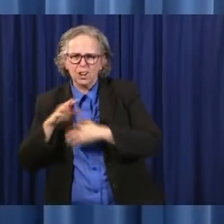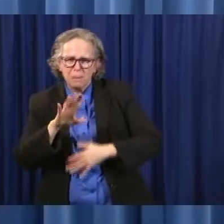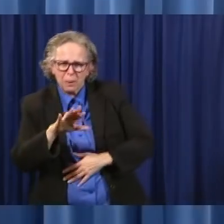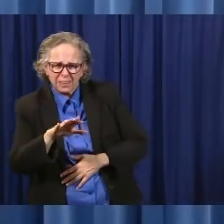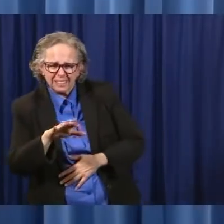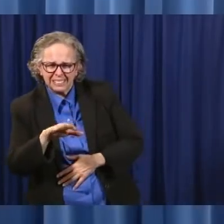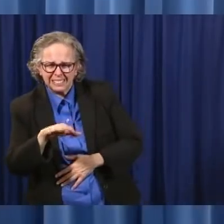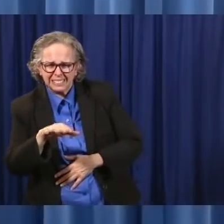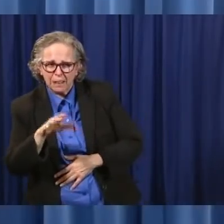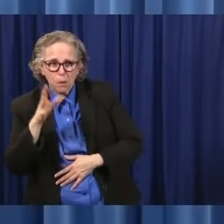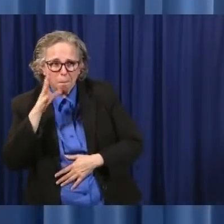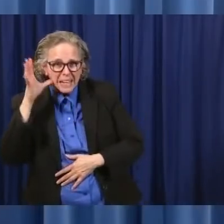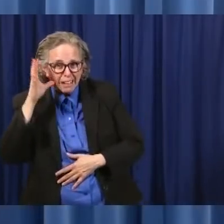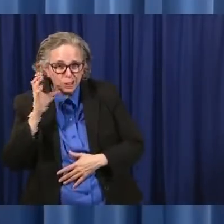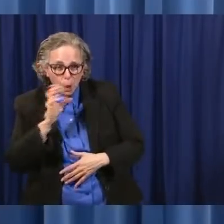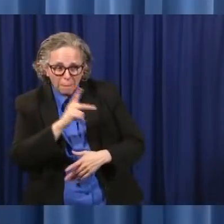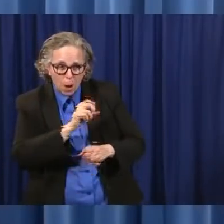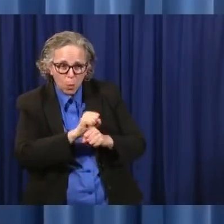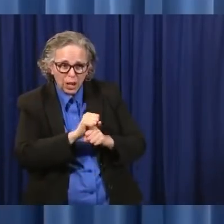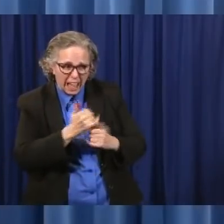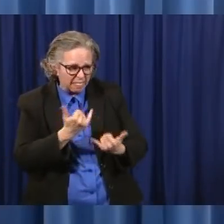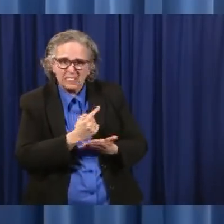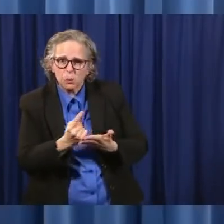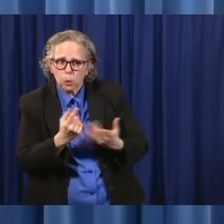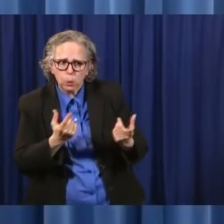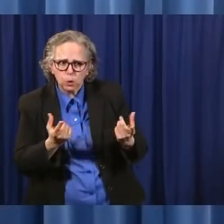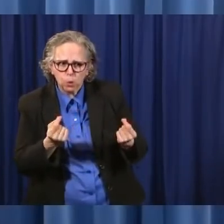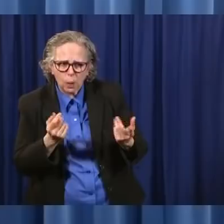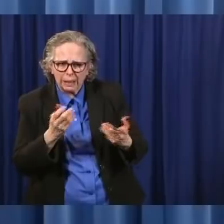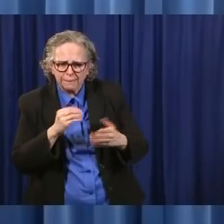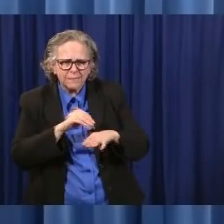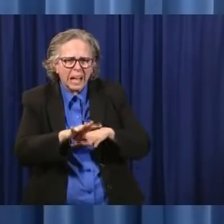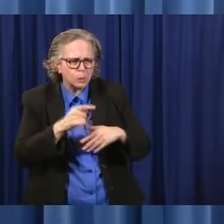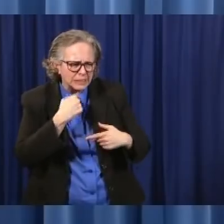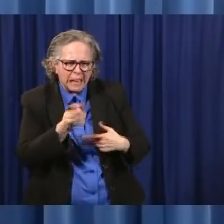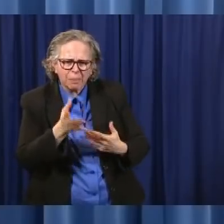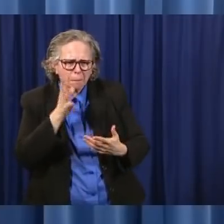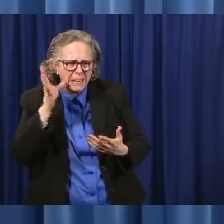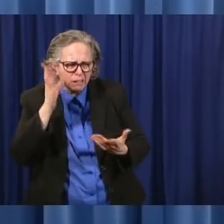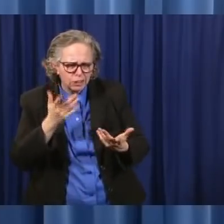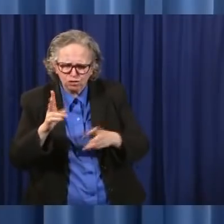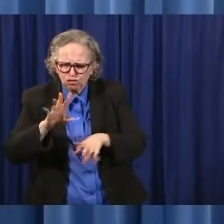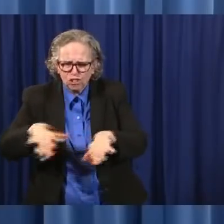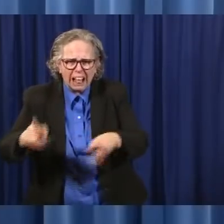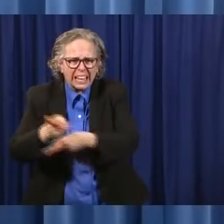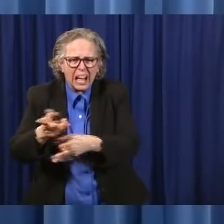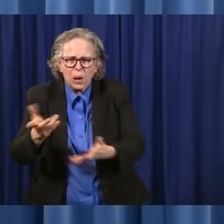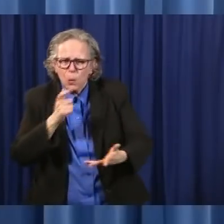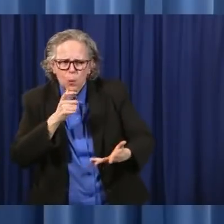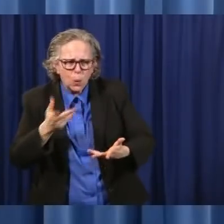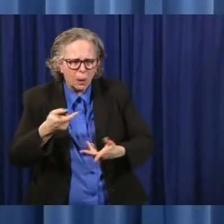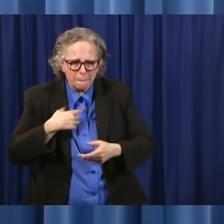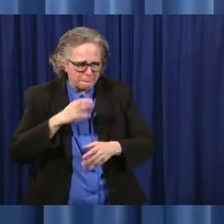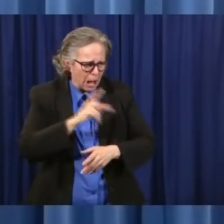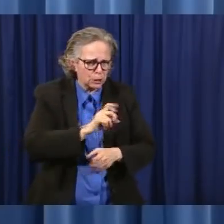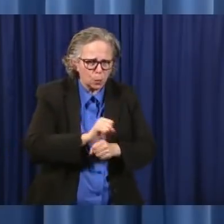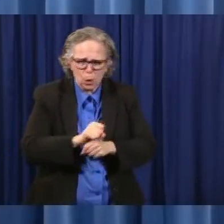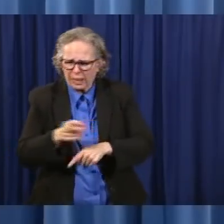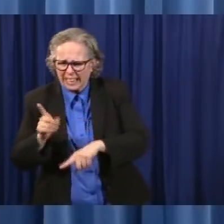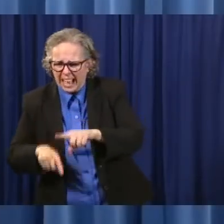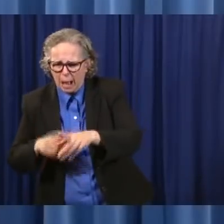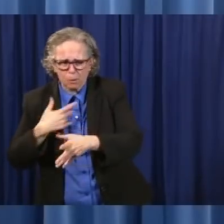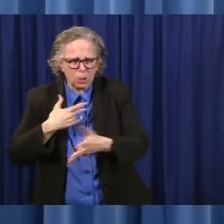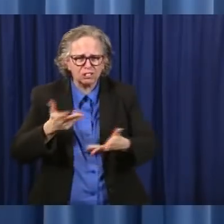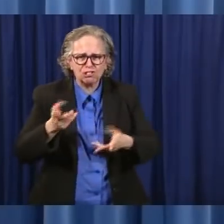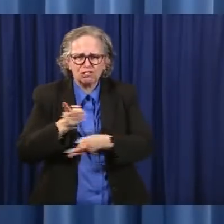week, what advice do you have for them for childcare if they have to make the decision of going to work or staying at home with their